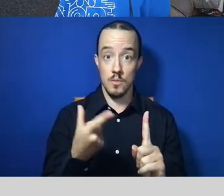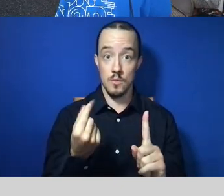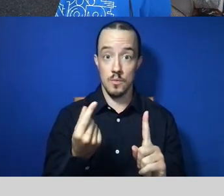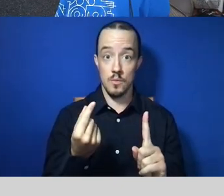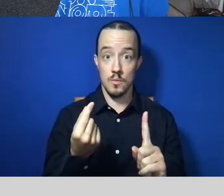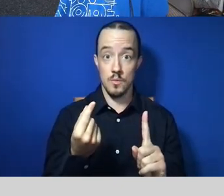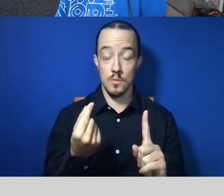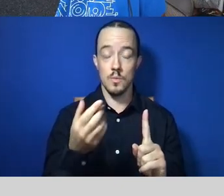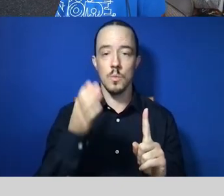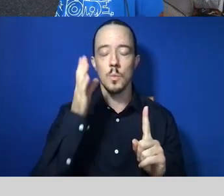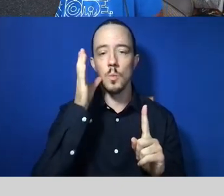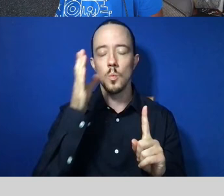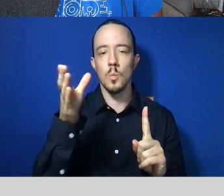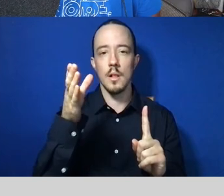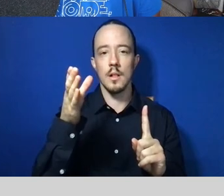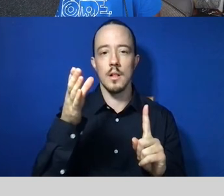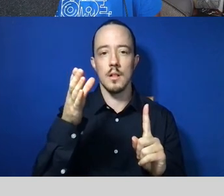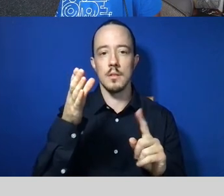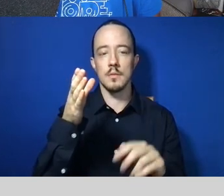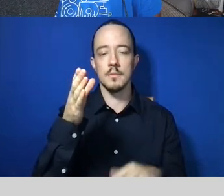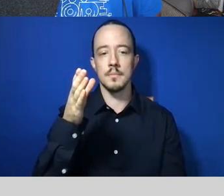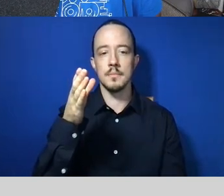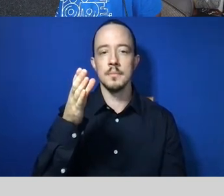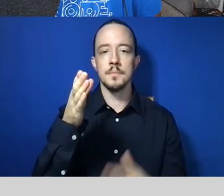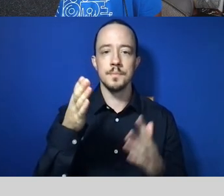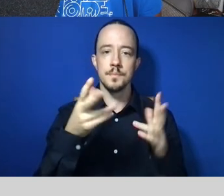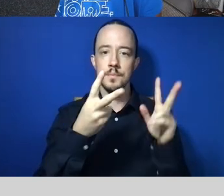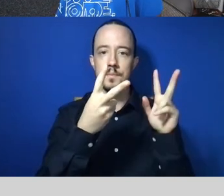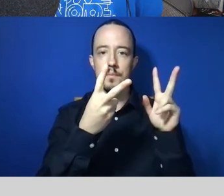Then from there, what we're going to do is